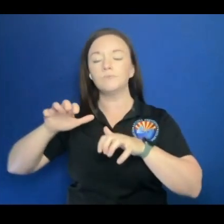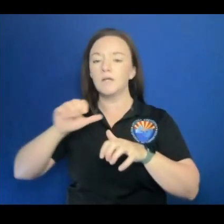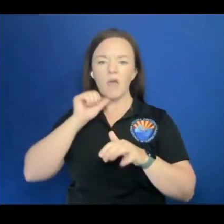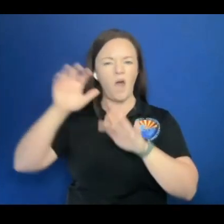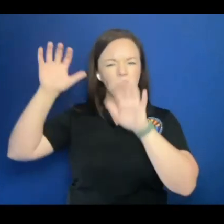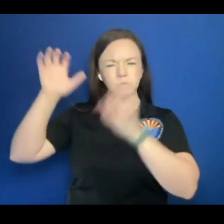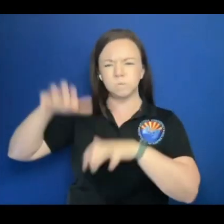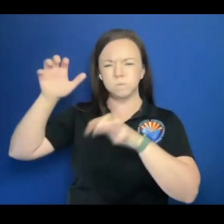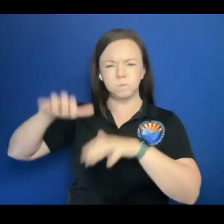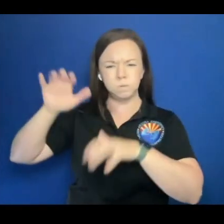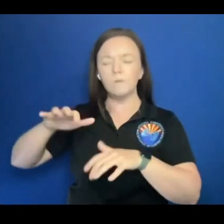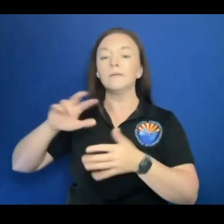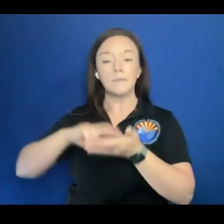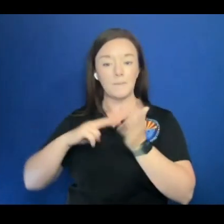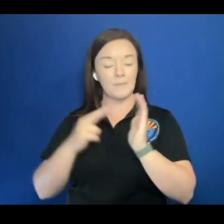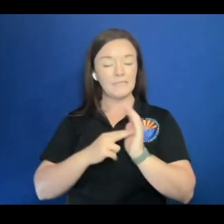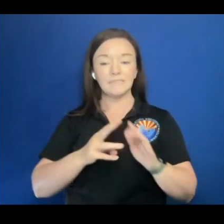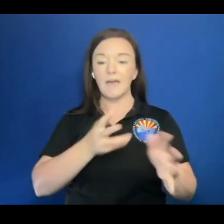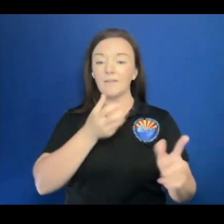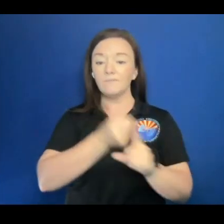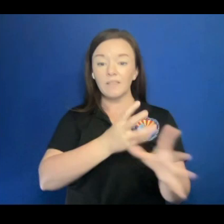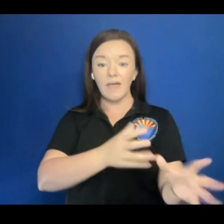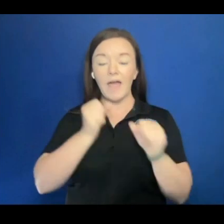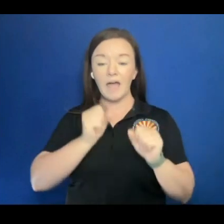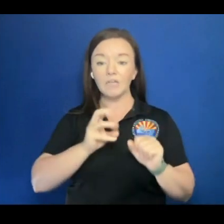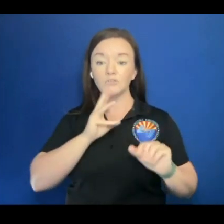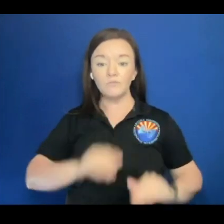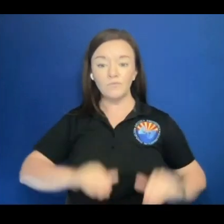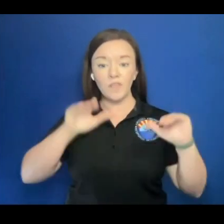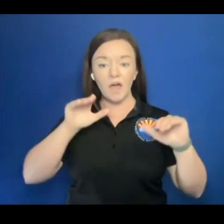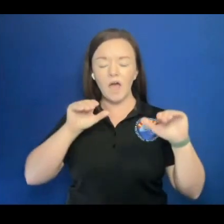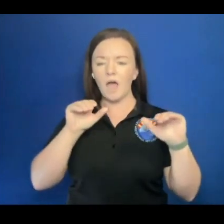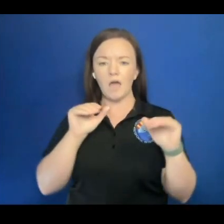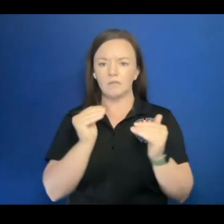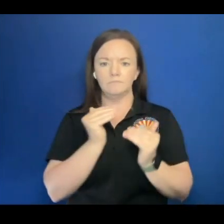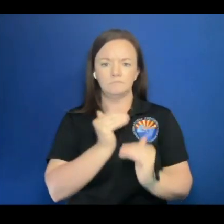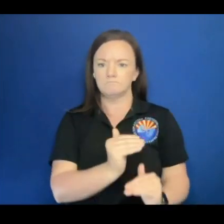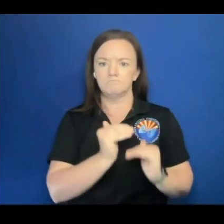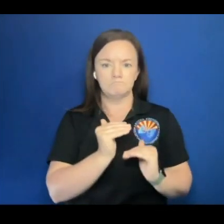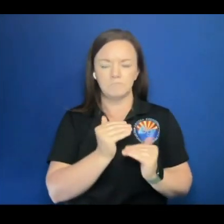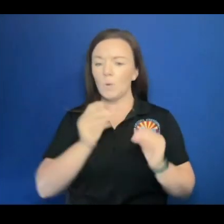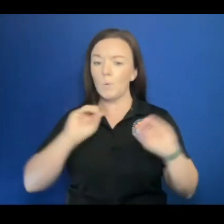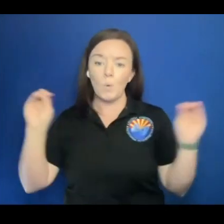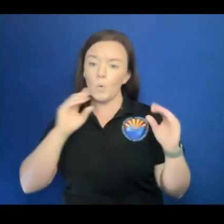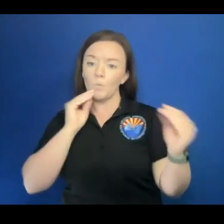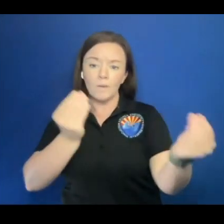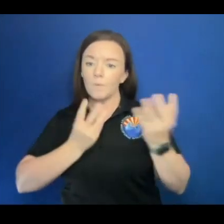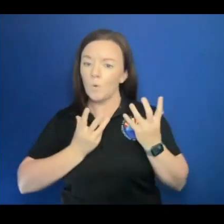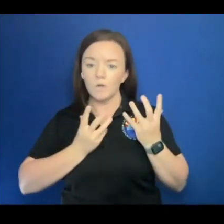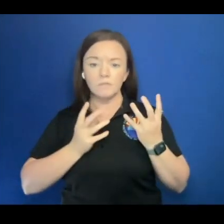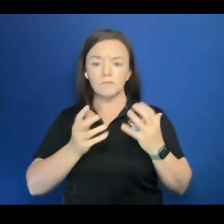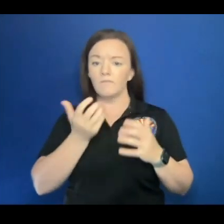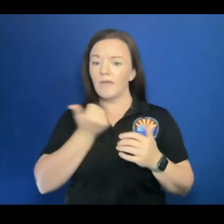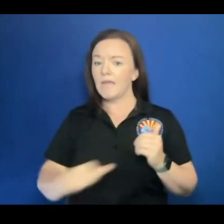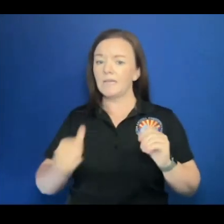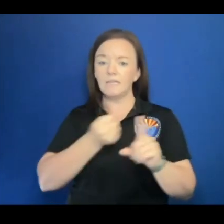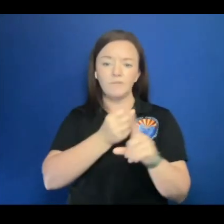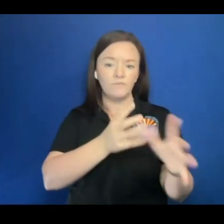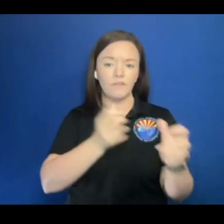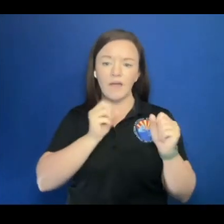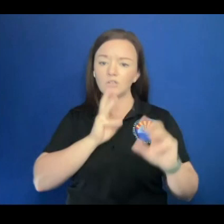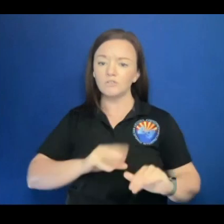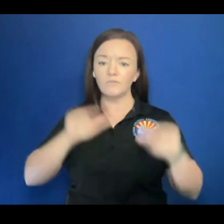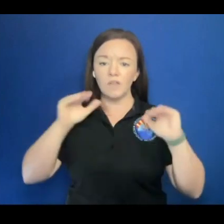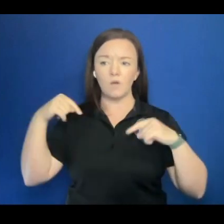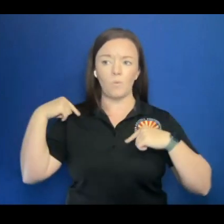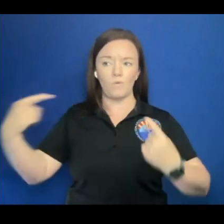the flash flood potential. So far, we have no reports of flash flooding anytime over the past 3 days, which is good news. It